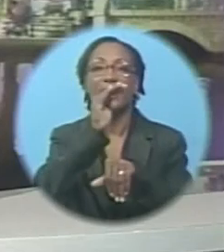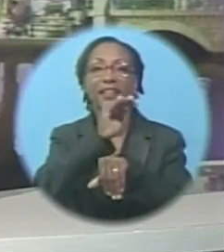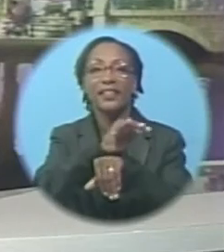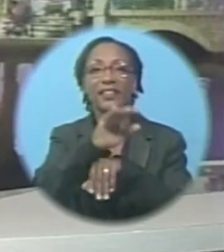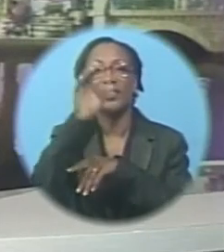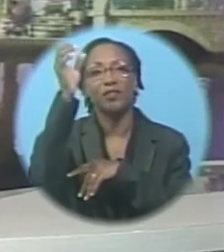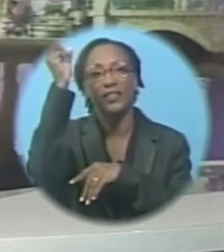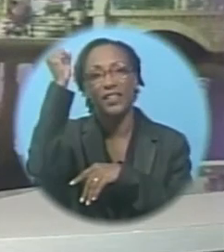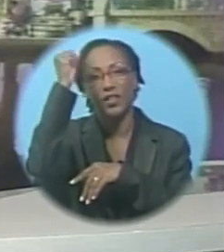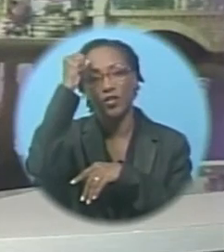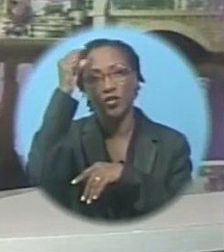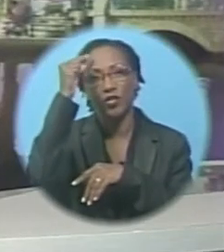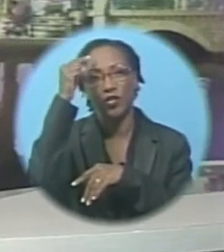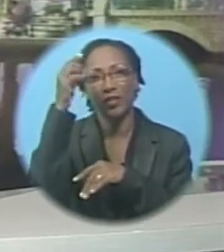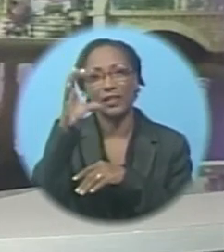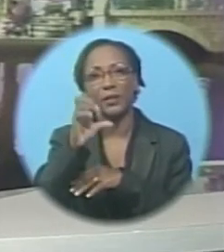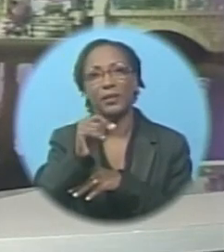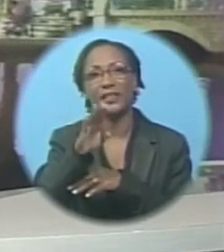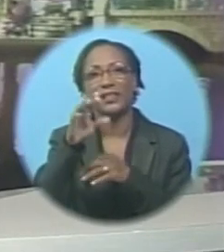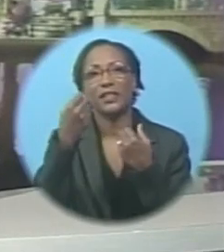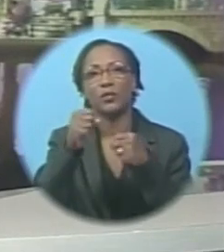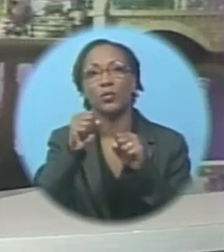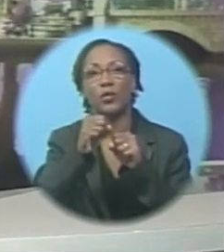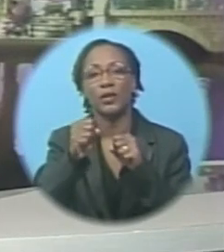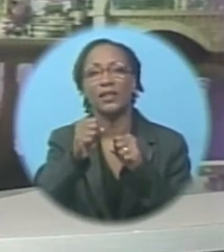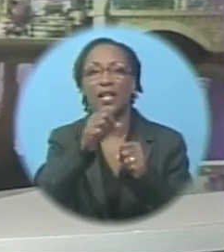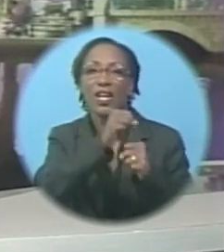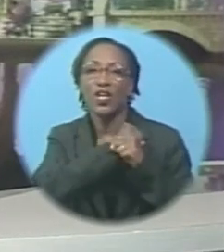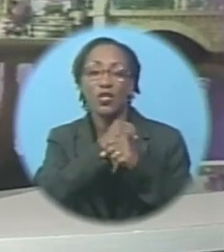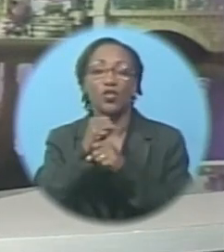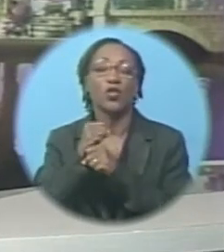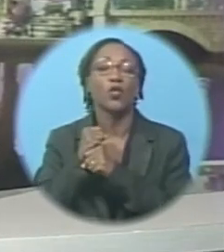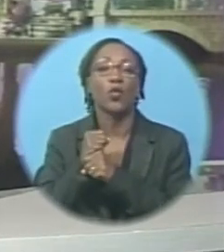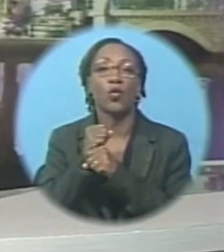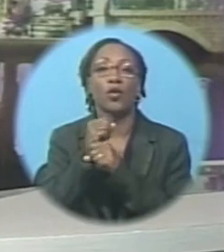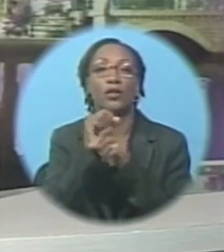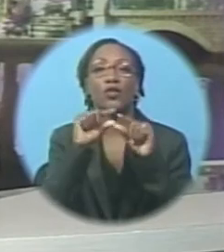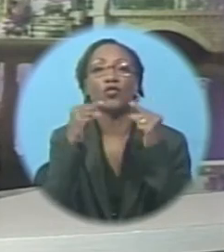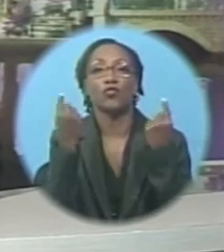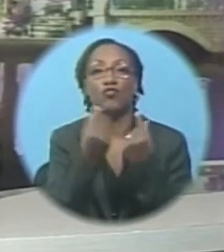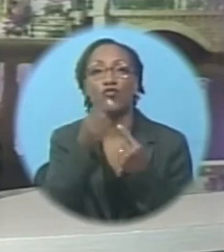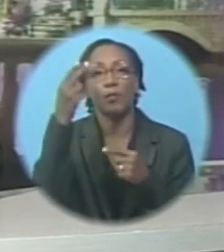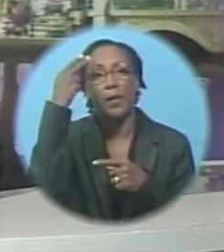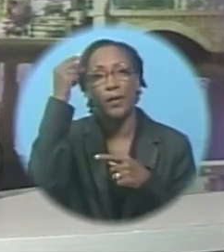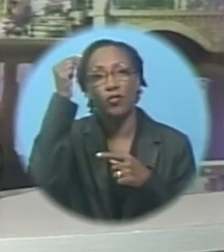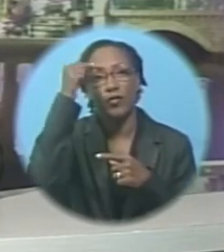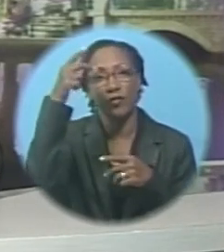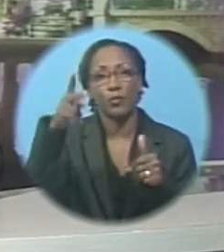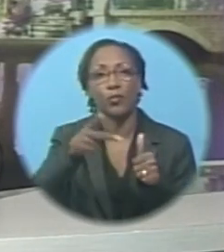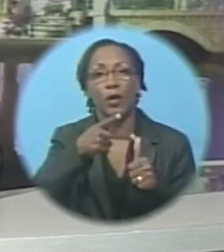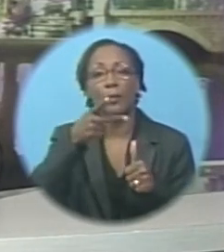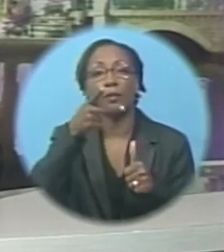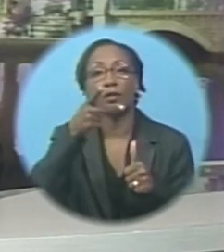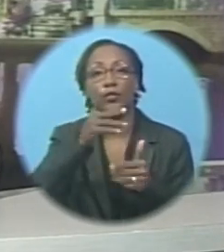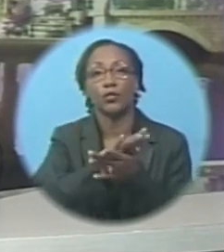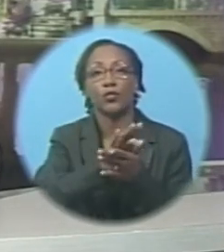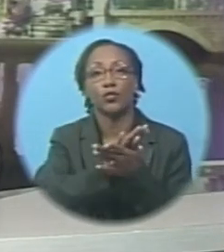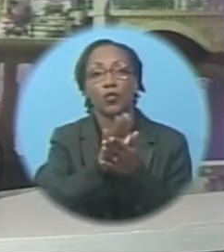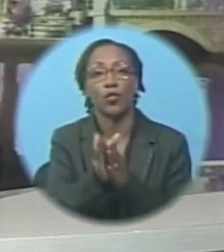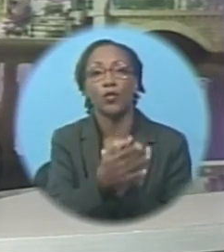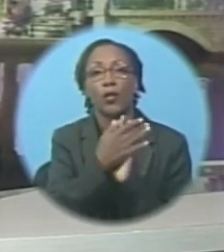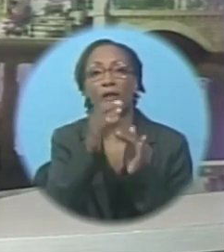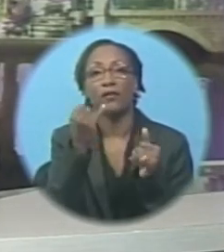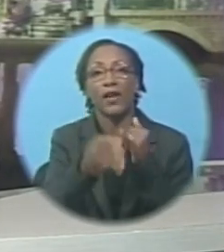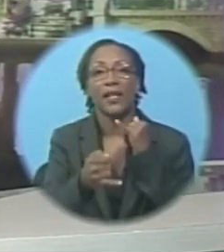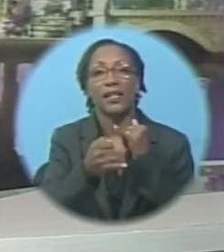Good evening, I'm Sean Bain with the Cbc Sports. The Guardian Group Herman Griffith Primary School's cricket competition final takes place tomorrow